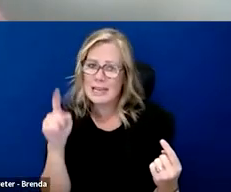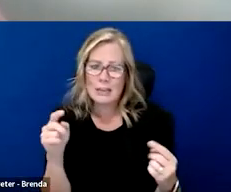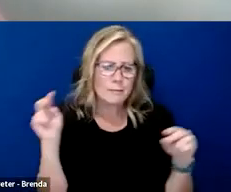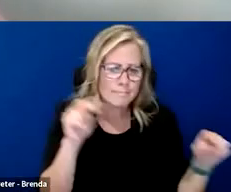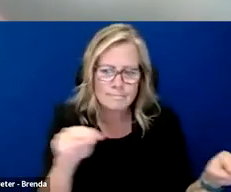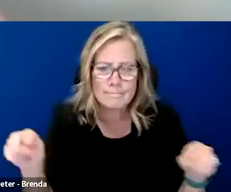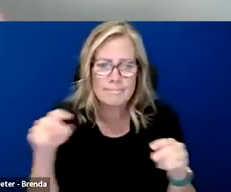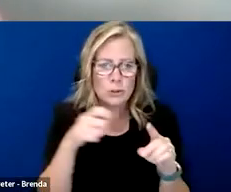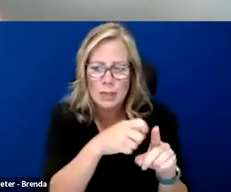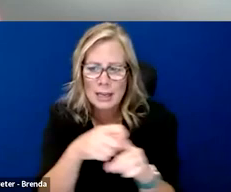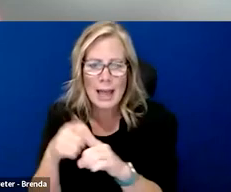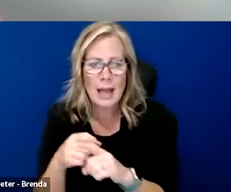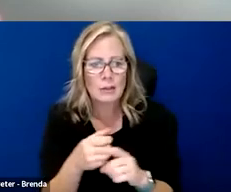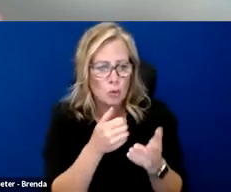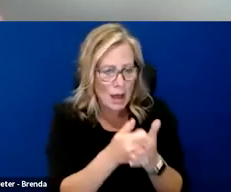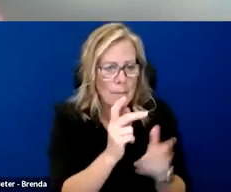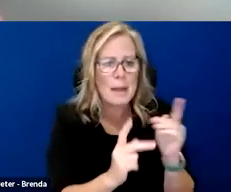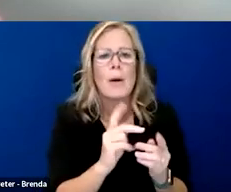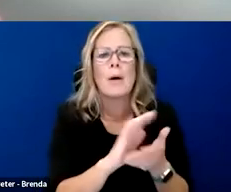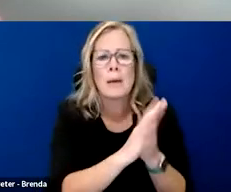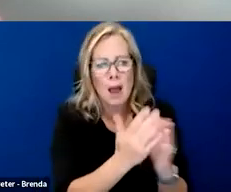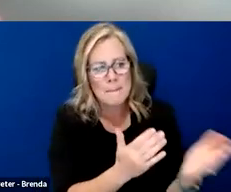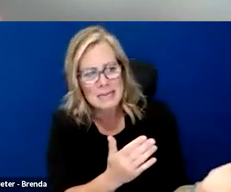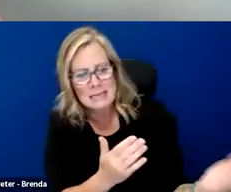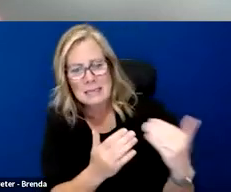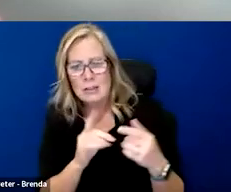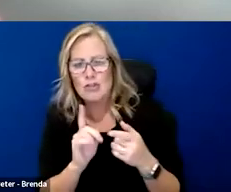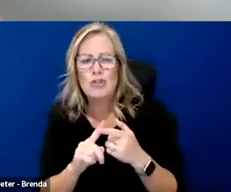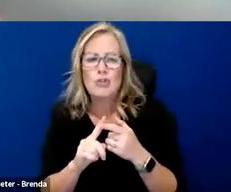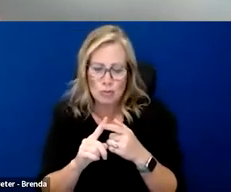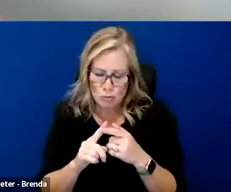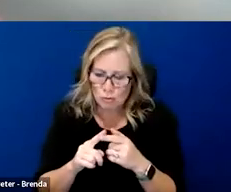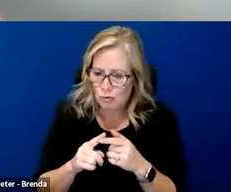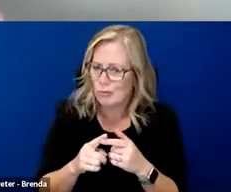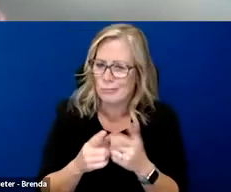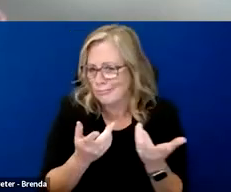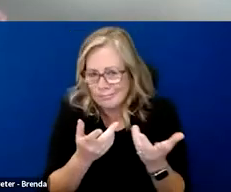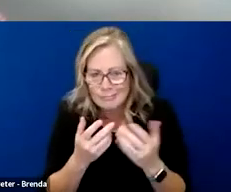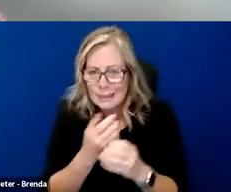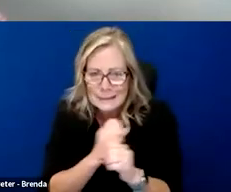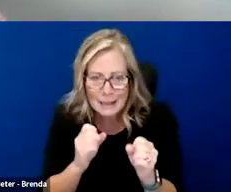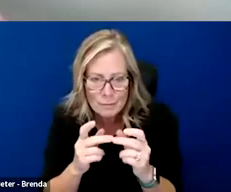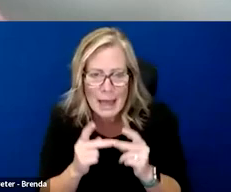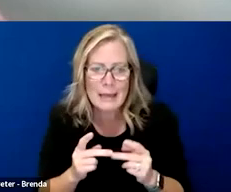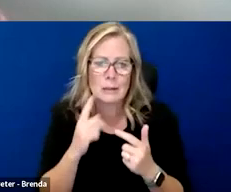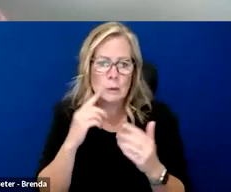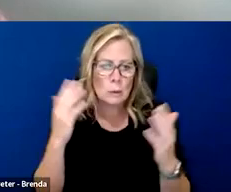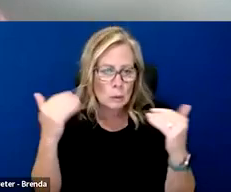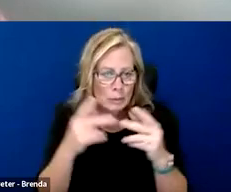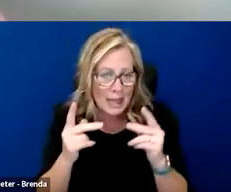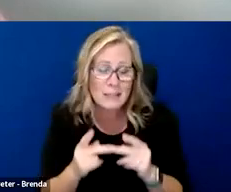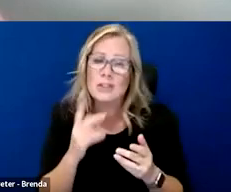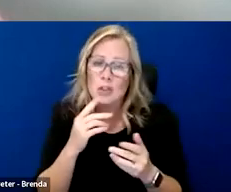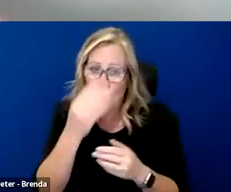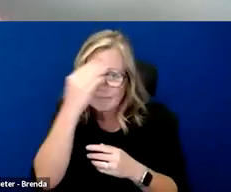medical assistance, all of that is very important and less available to people who could be living alone. And